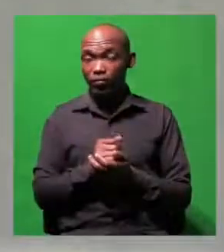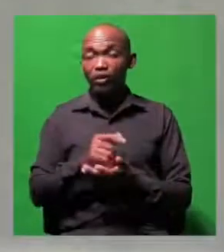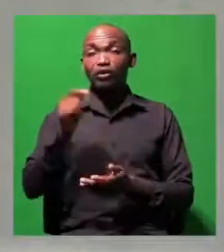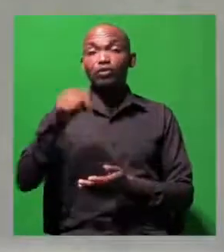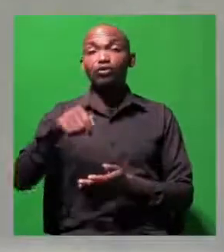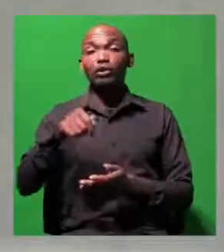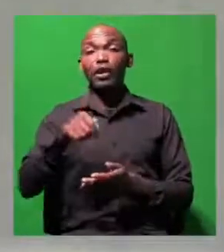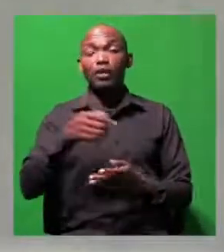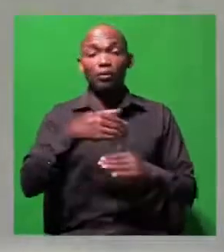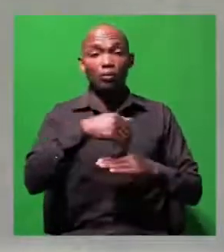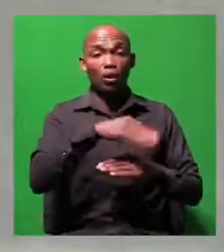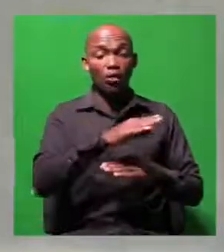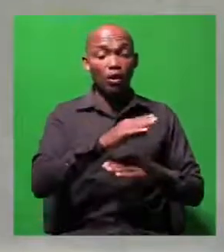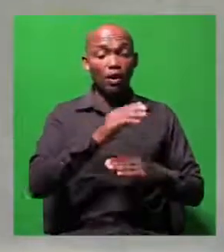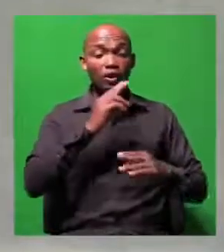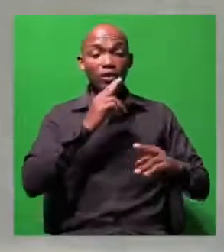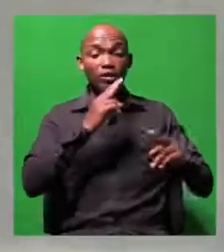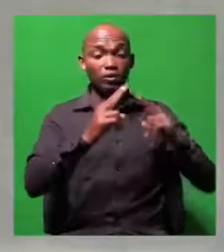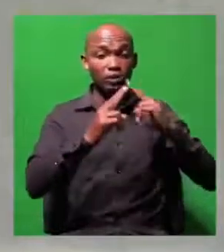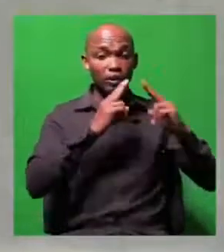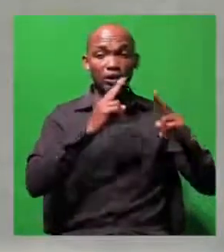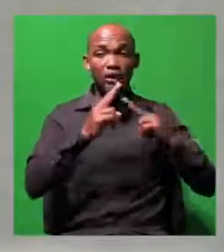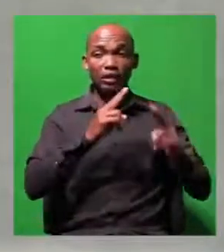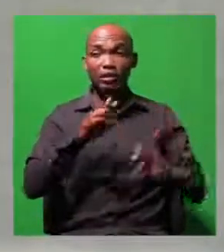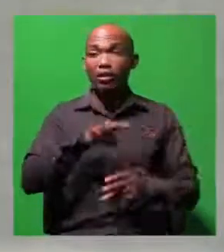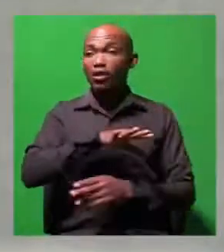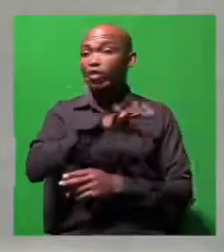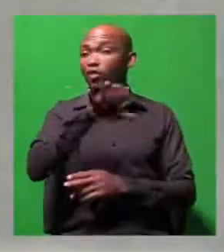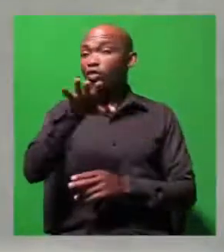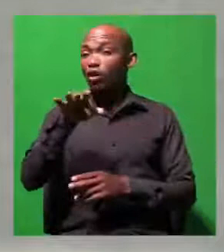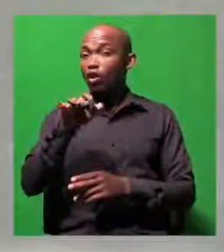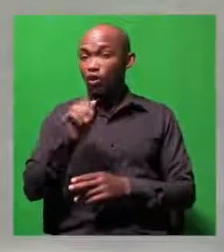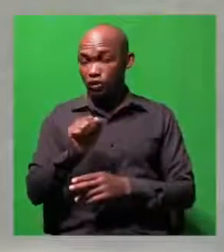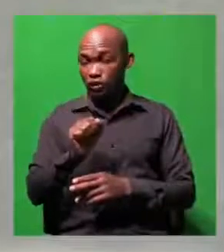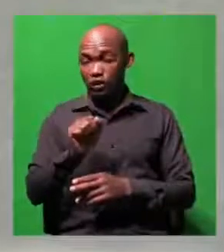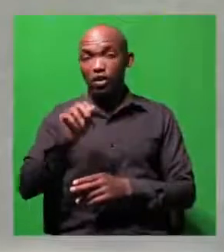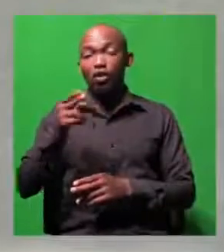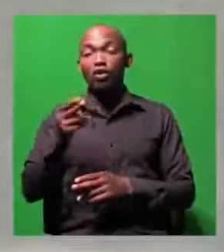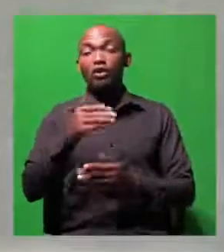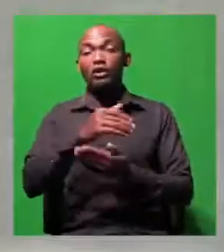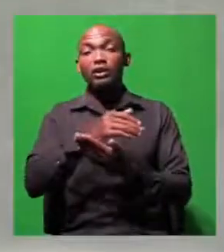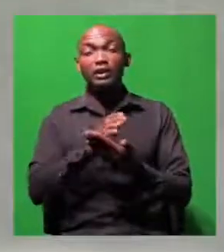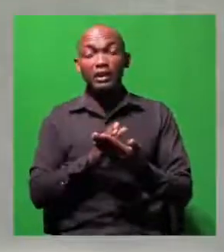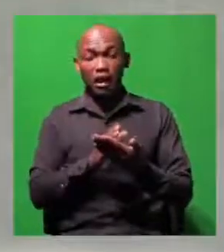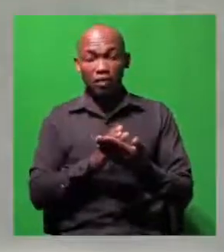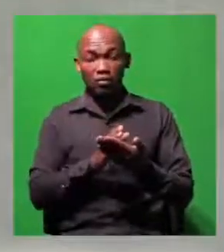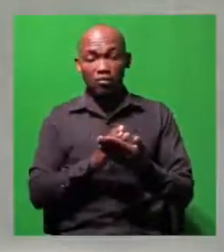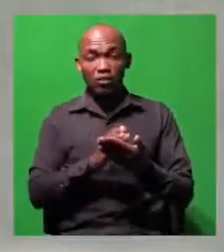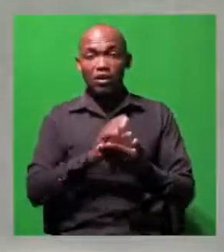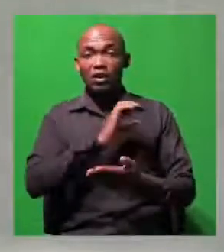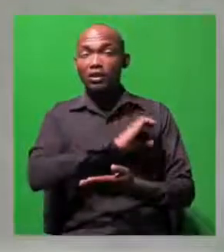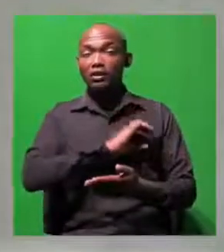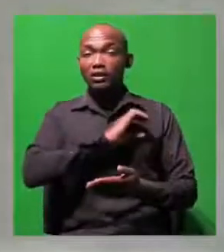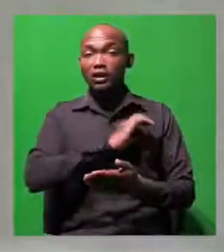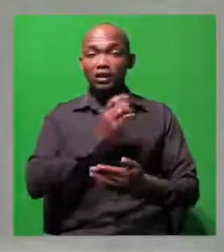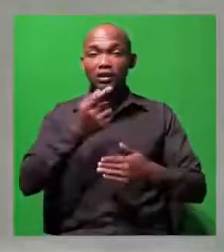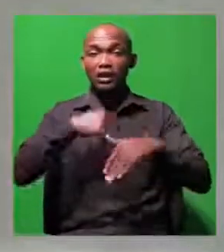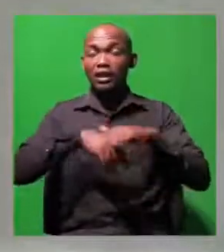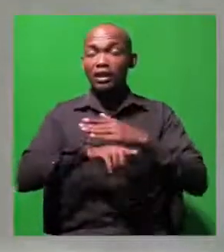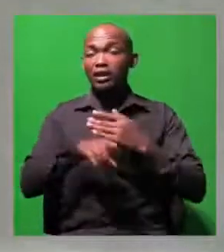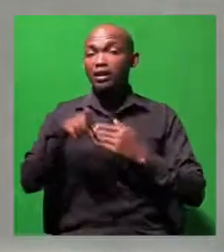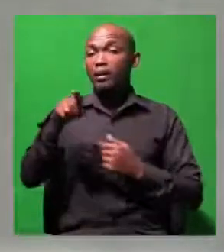Today, we are going to discuss those or some characteristics of primitive communalism.